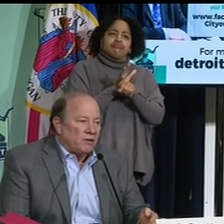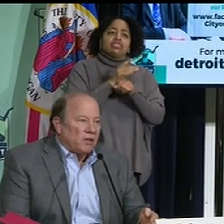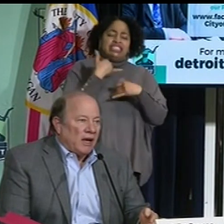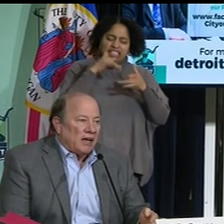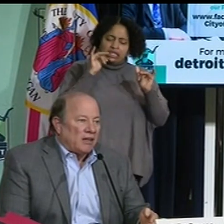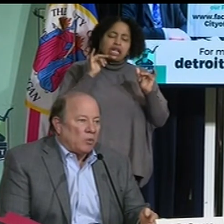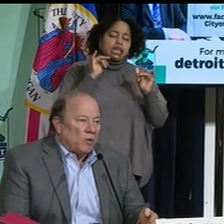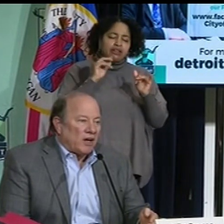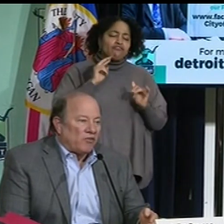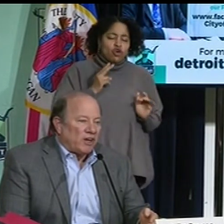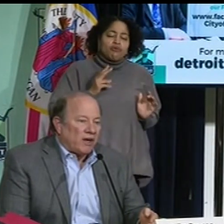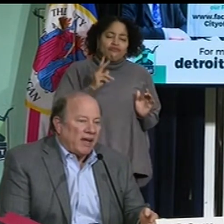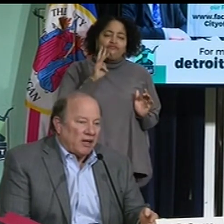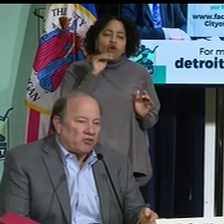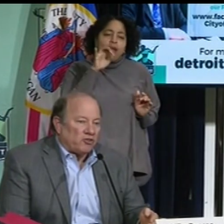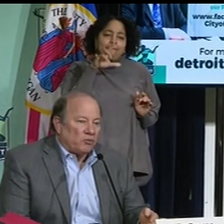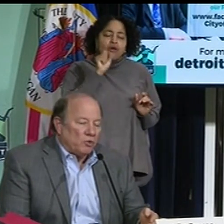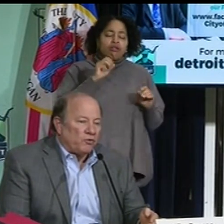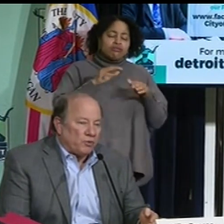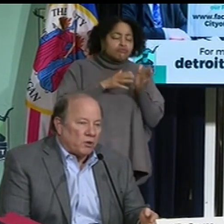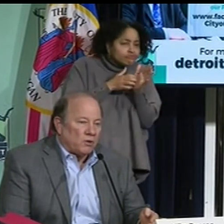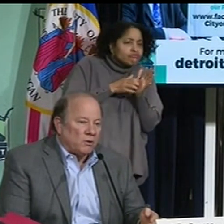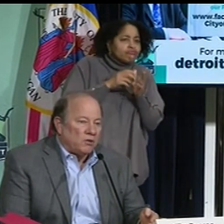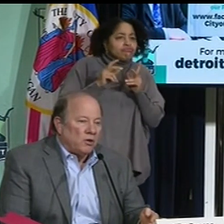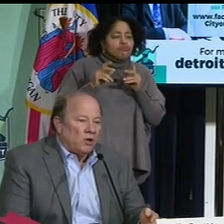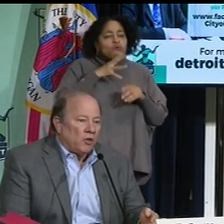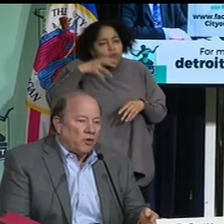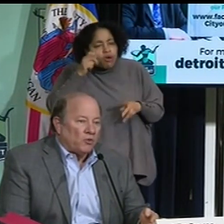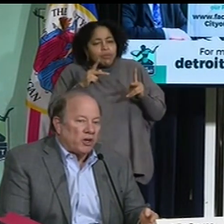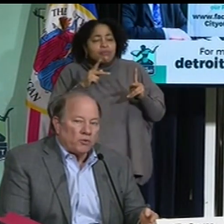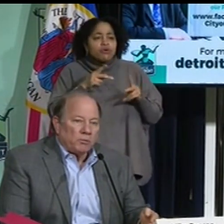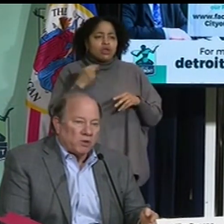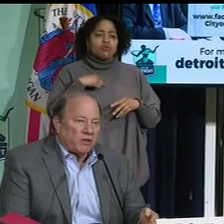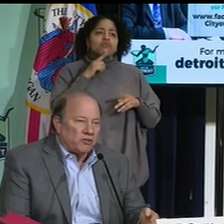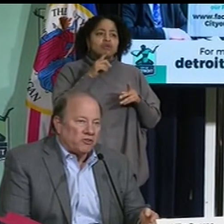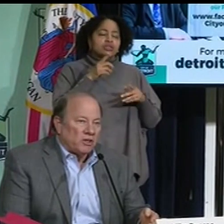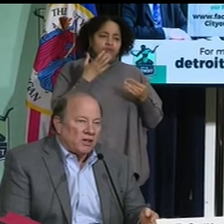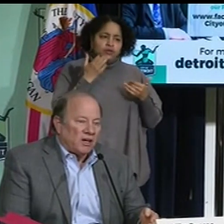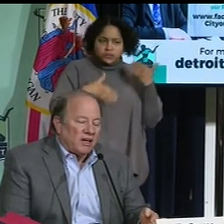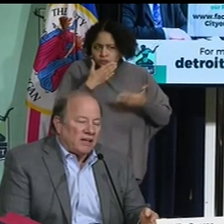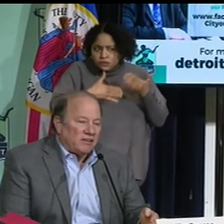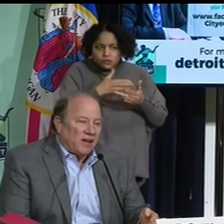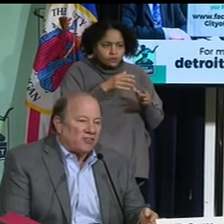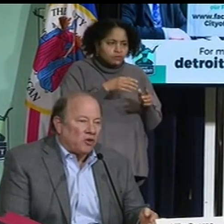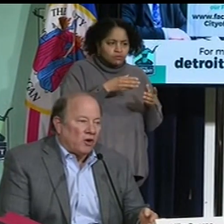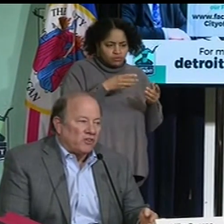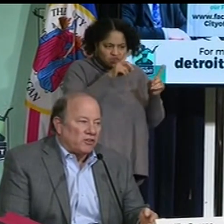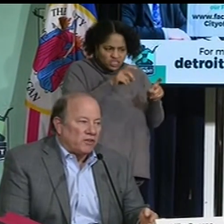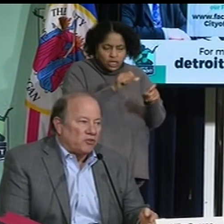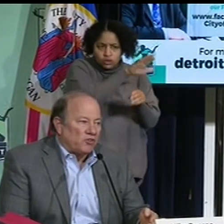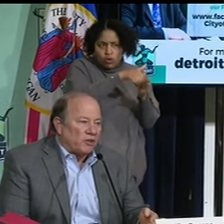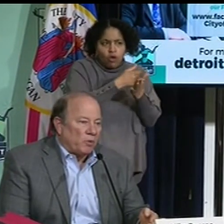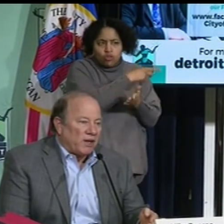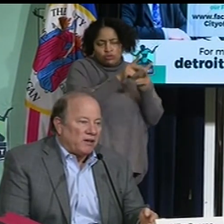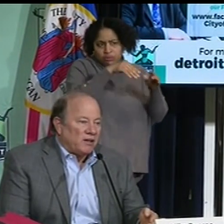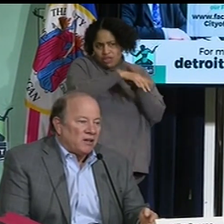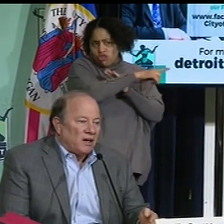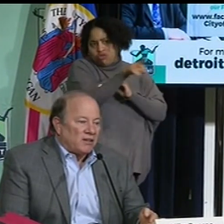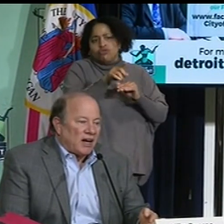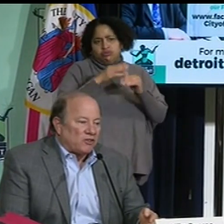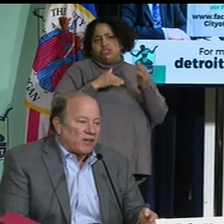population. And we are very anxious to move through those 100 buildings and test all these individuals. And